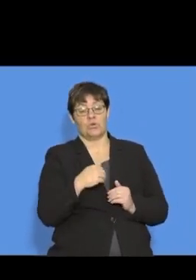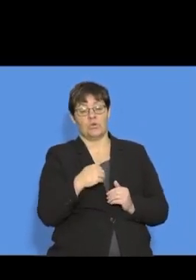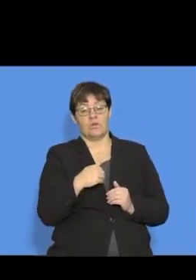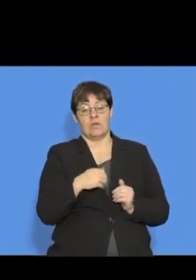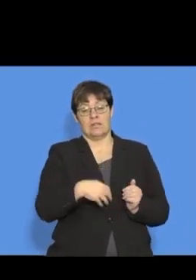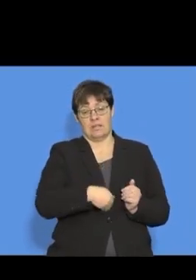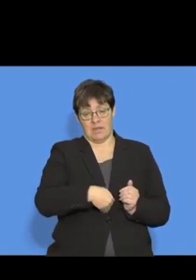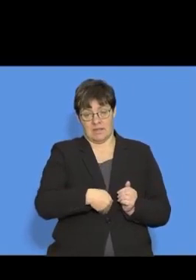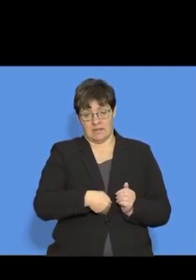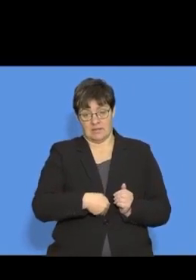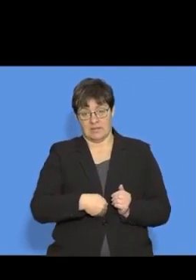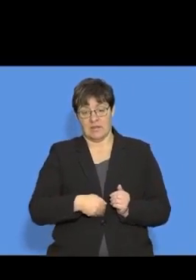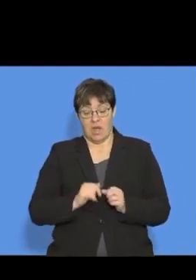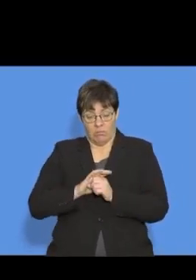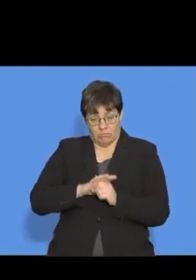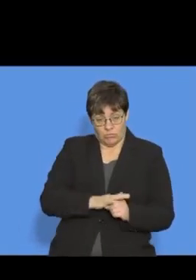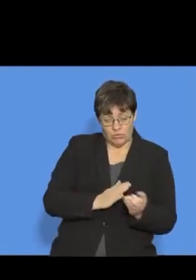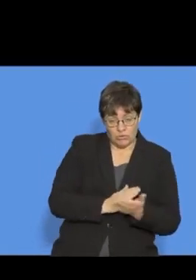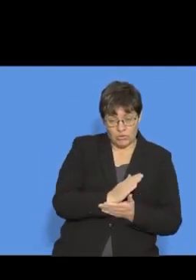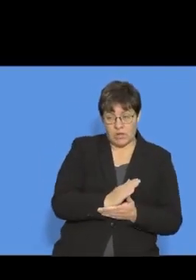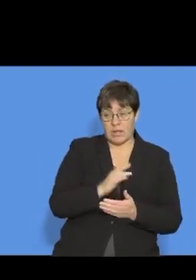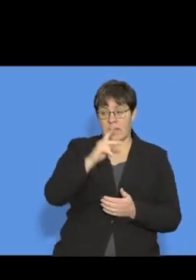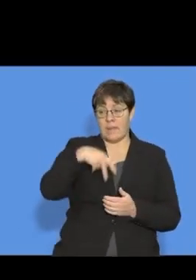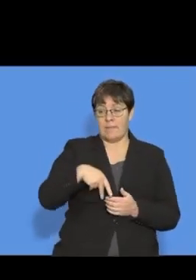pushed along the way by a process called